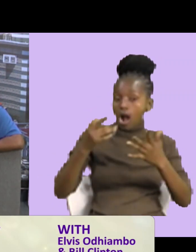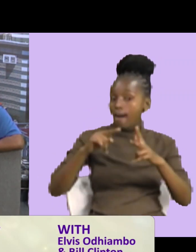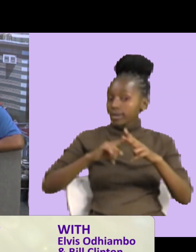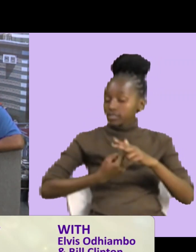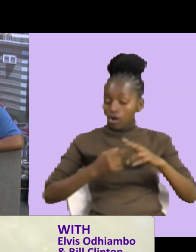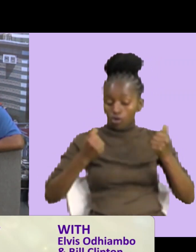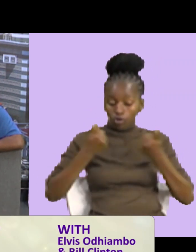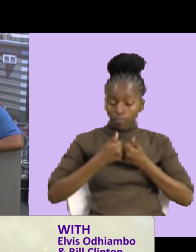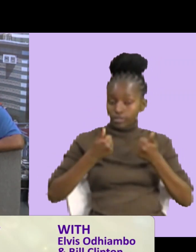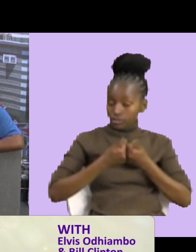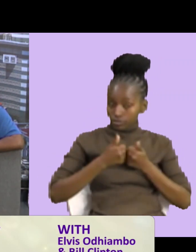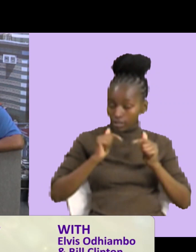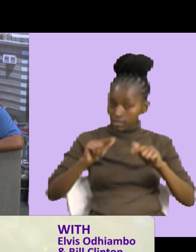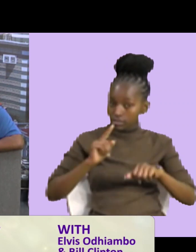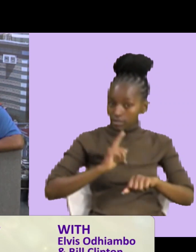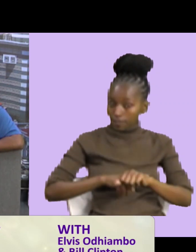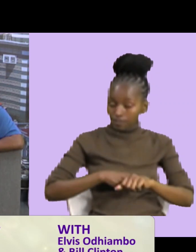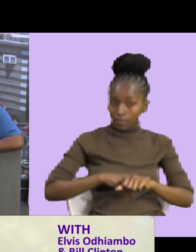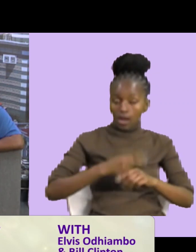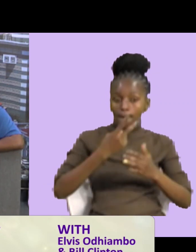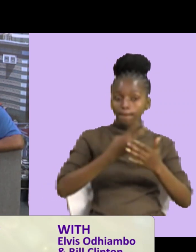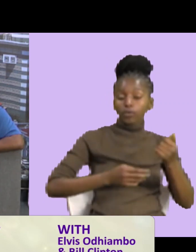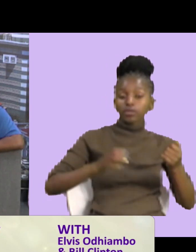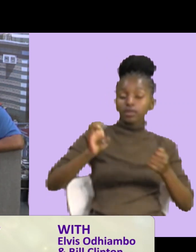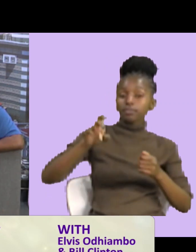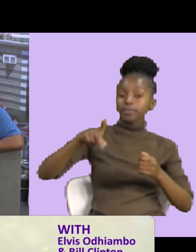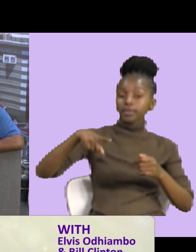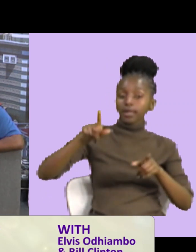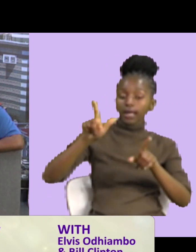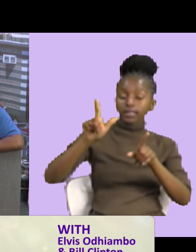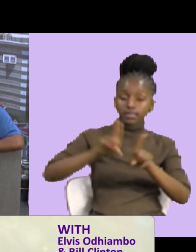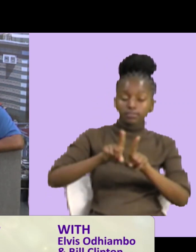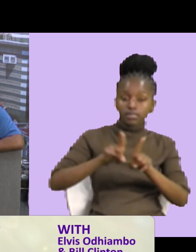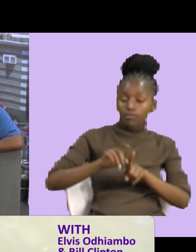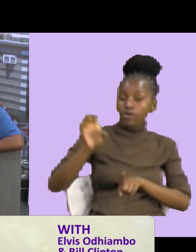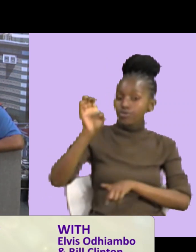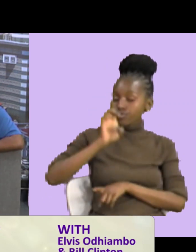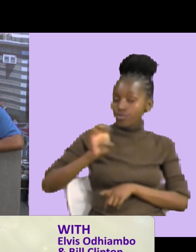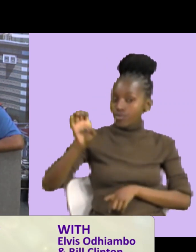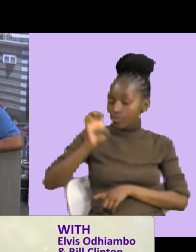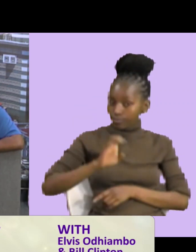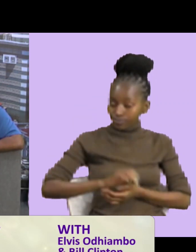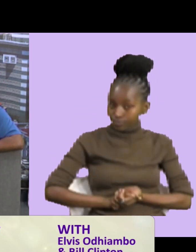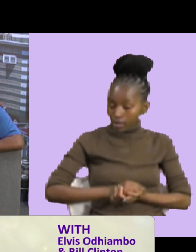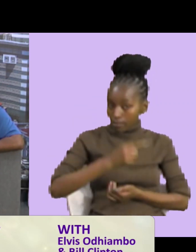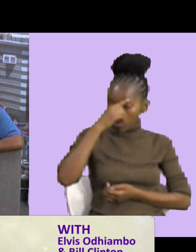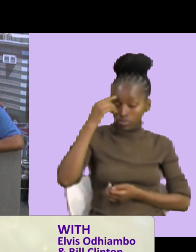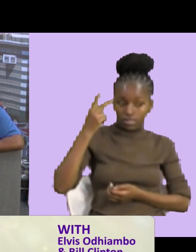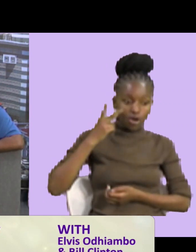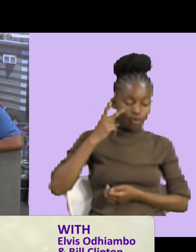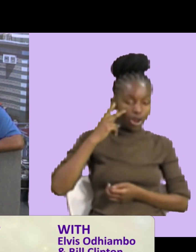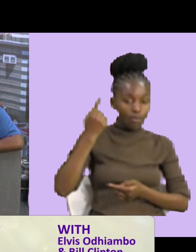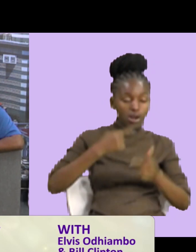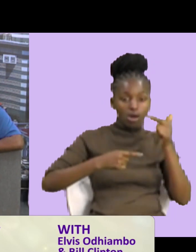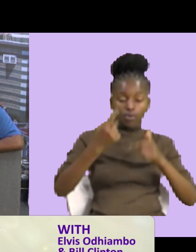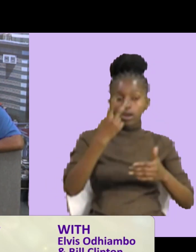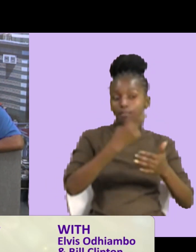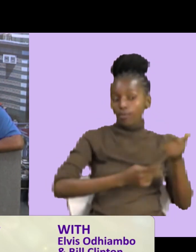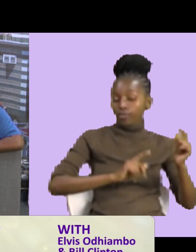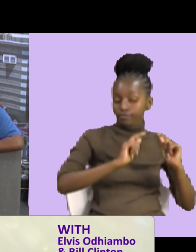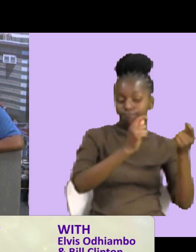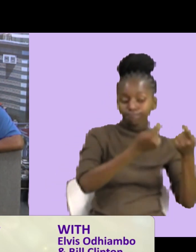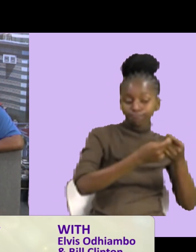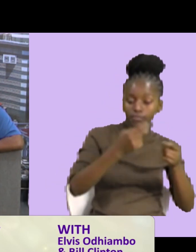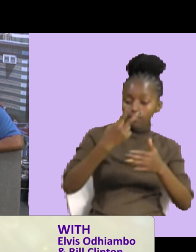competition is concerned, both in the EPL and also in the Europe, that is the Europa League, because they are winning on all sides of the game. And just like you